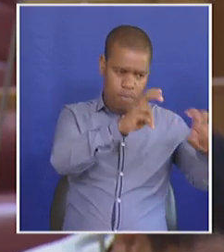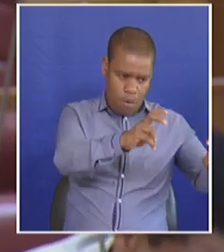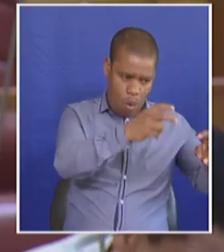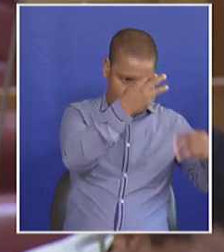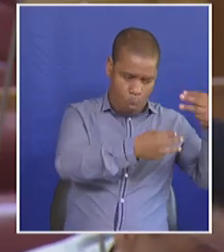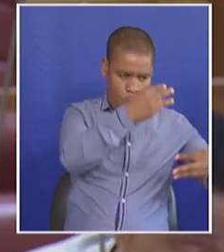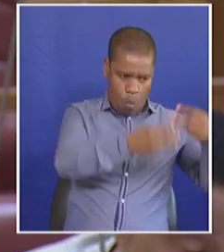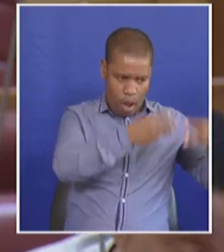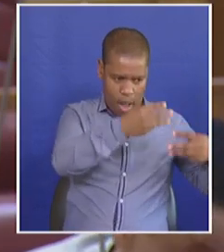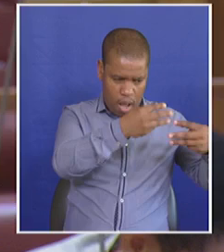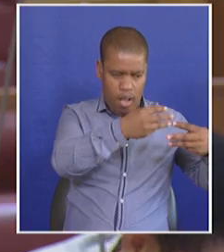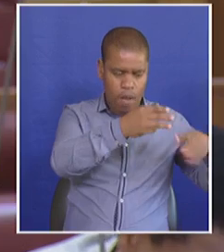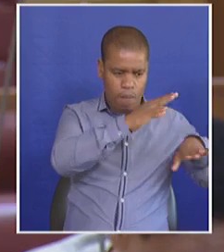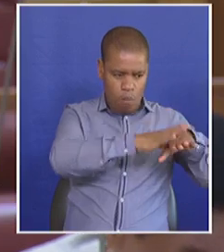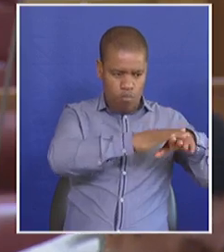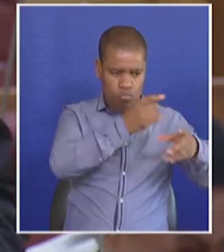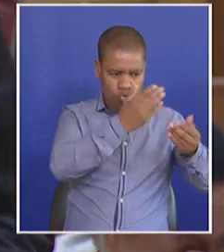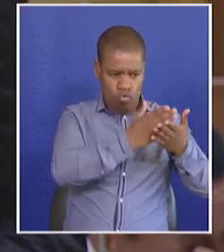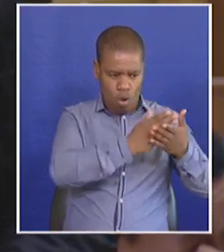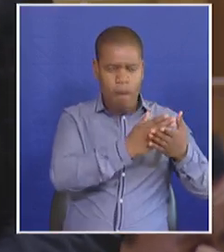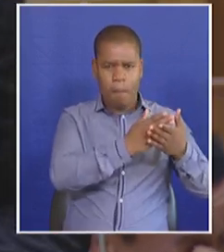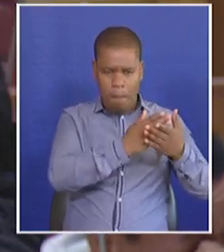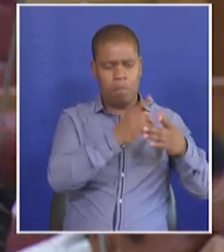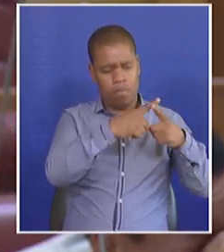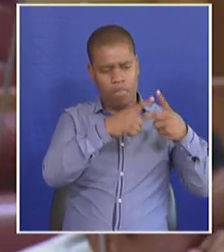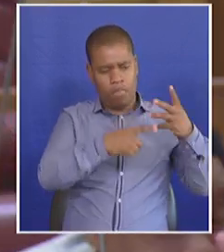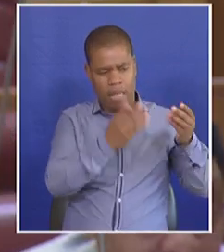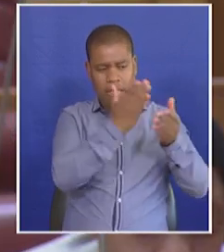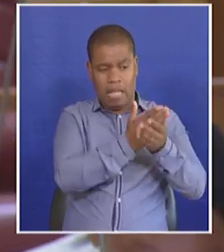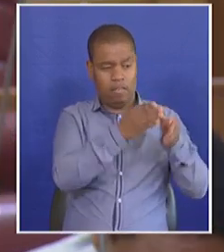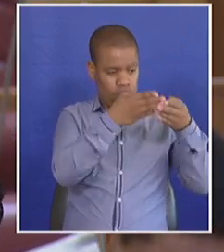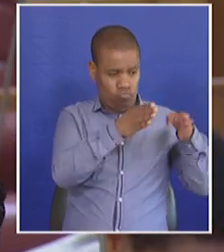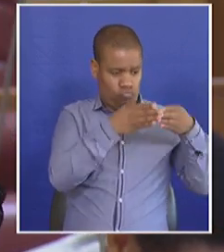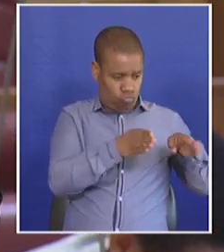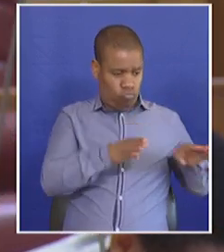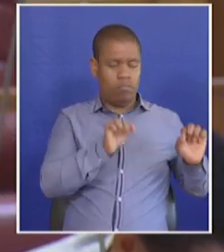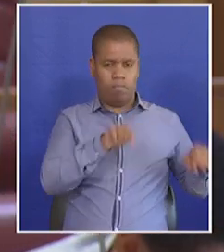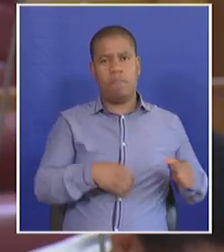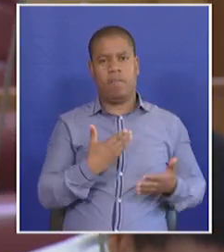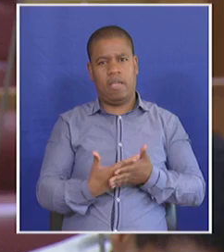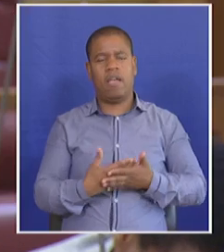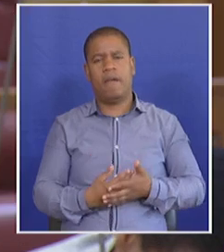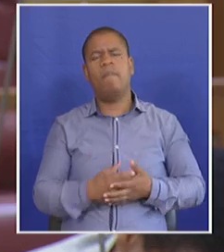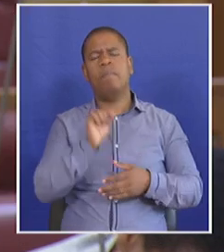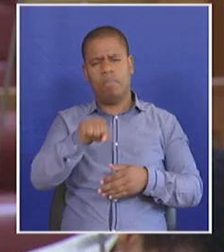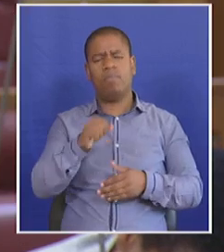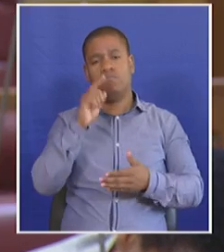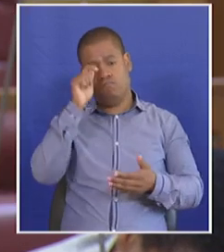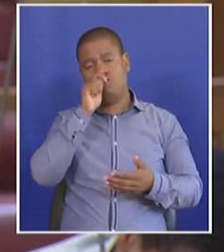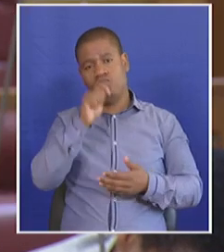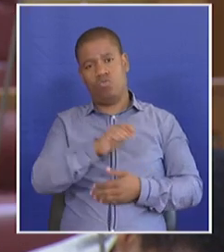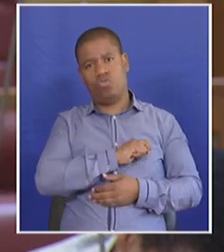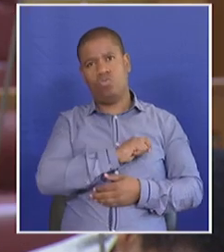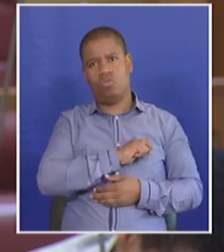so forth, to begin to unblock most of these particular cases. And of course, in this regard, we have got